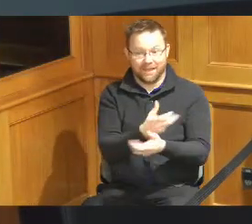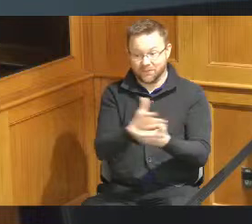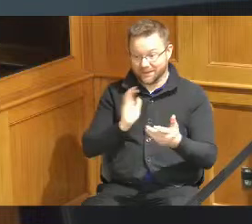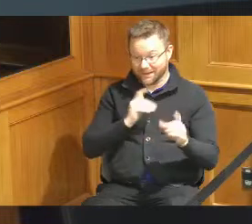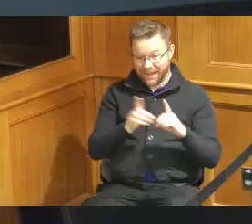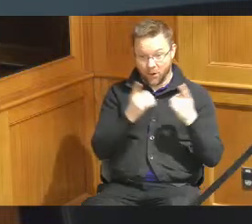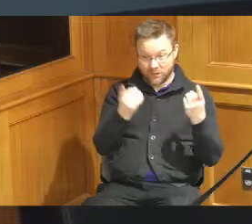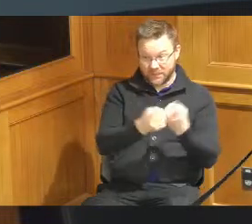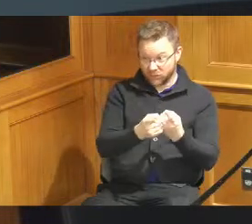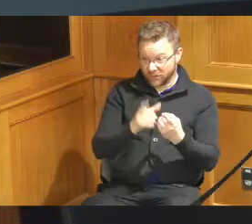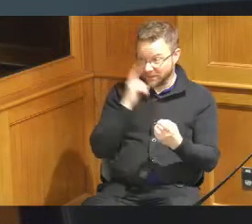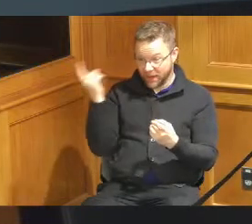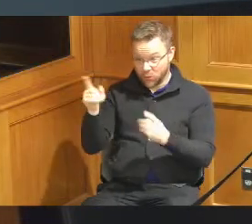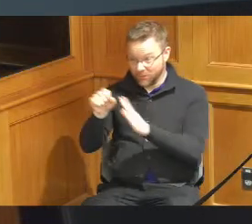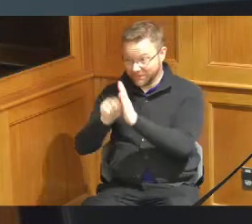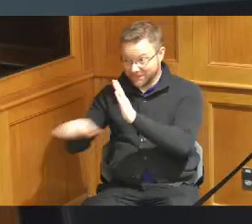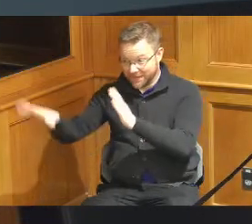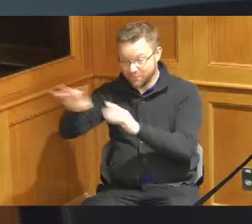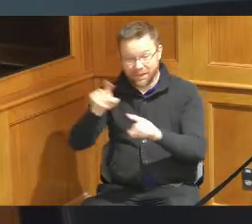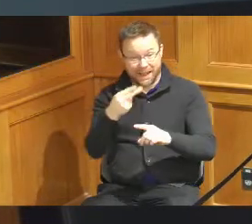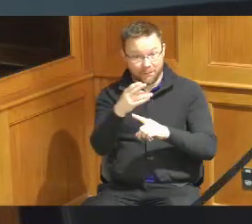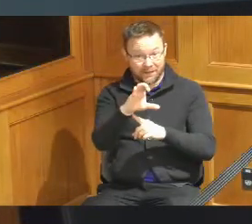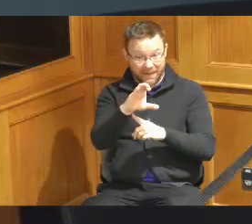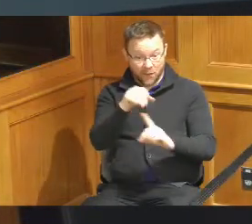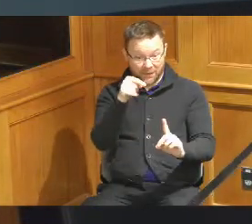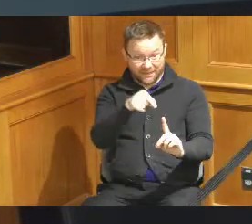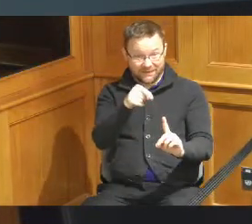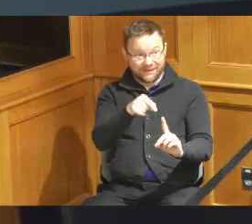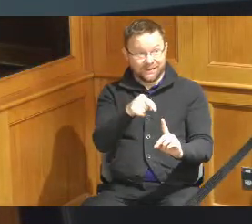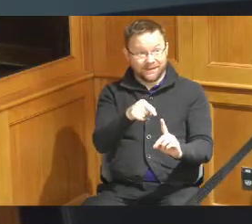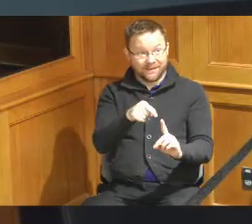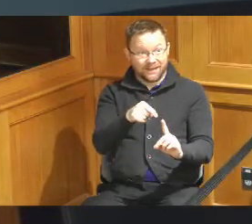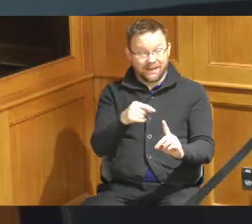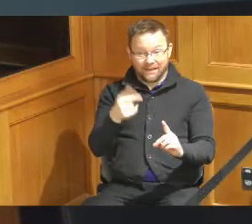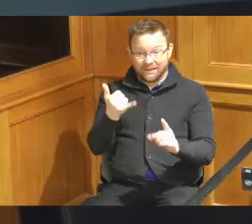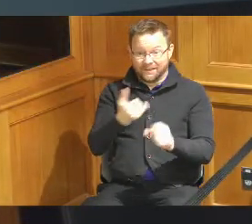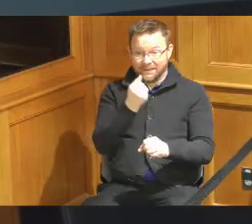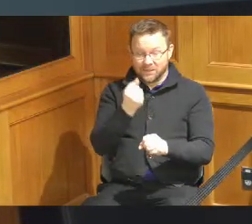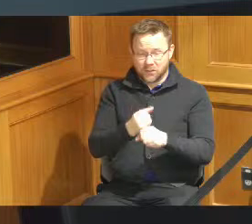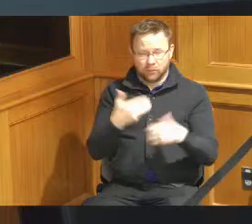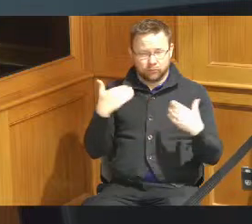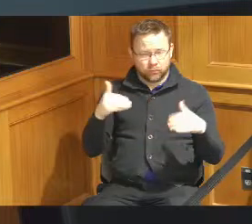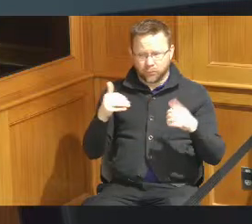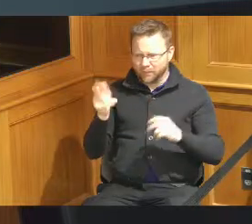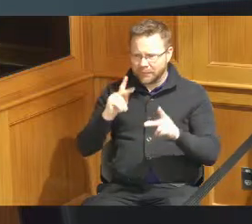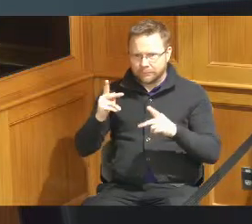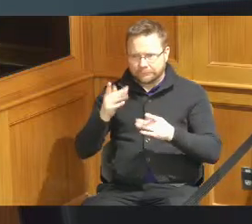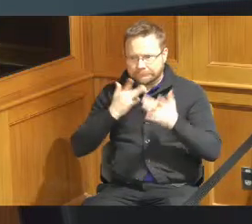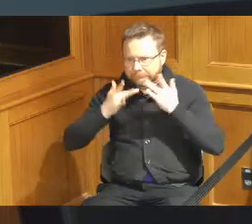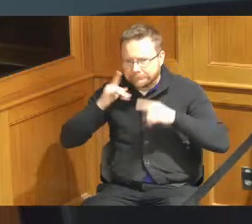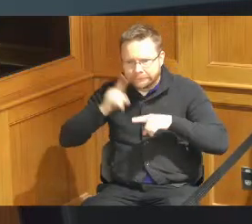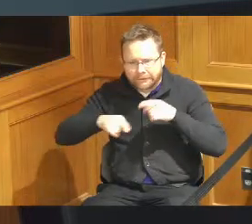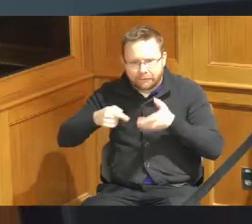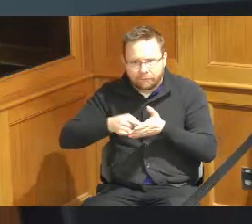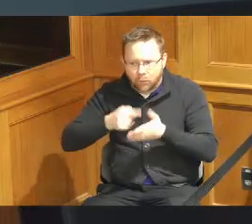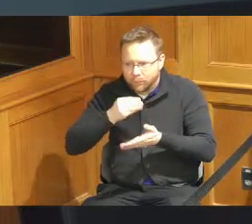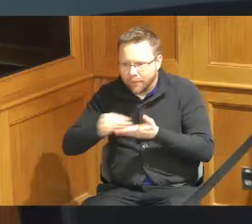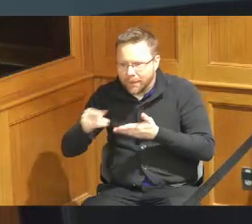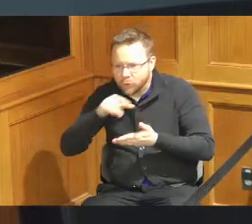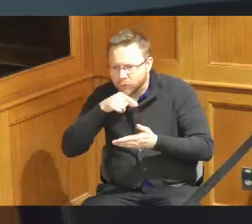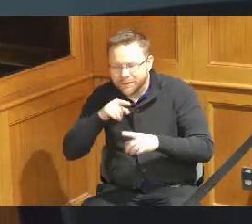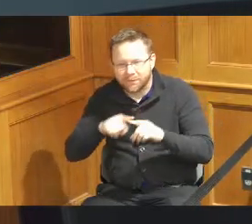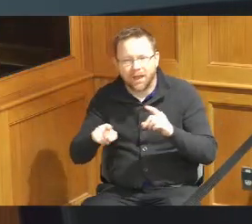not statewide, but just in Hamilton County alone. And this year was a big year because people couldn't afford a lot of the turkeys.